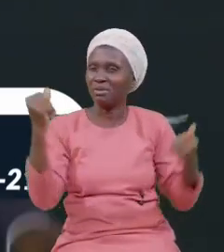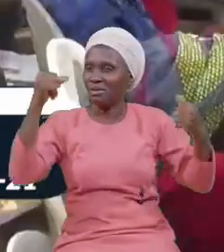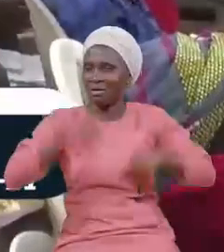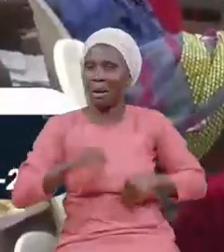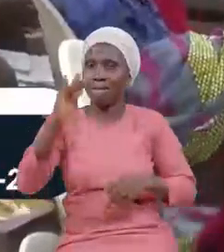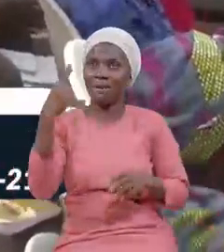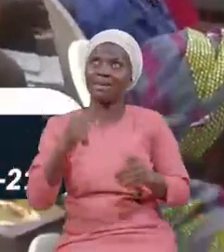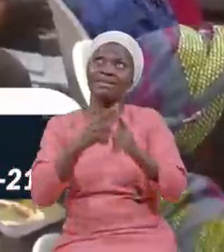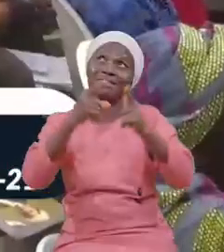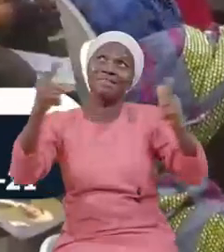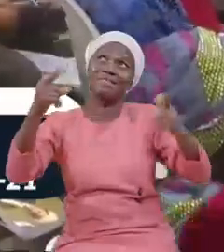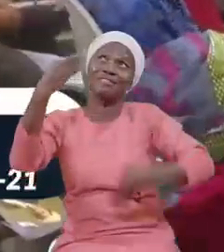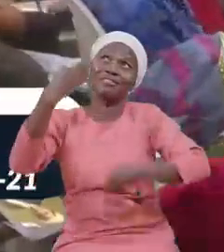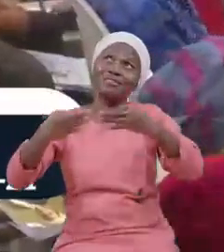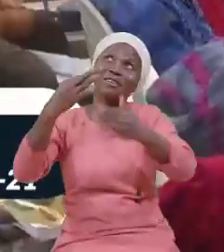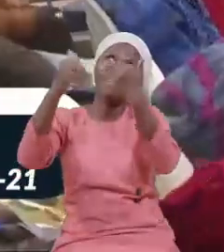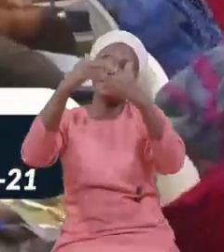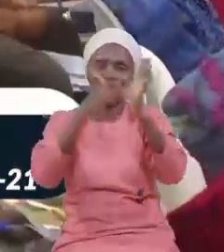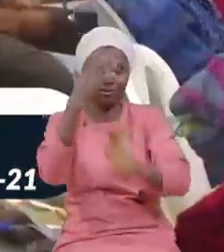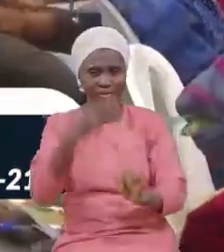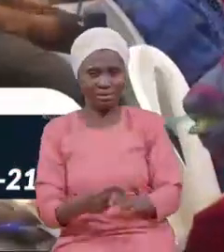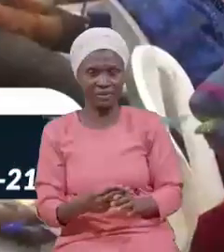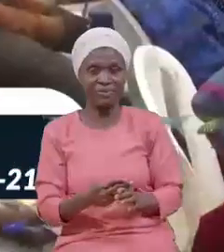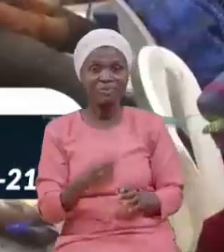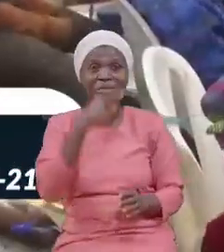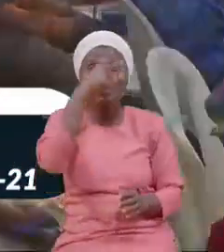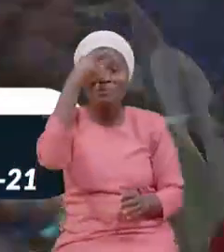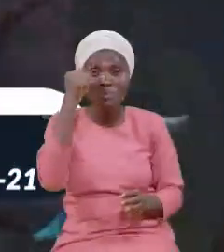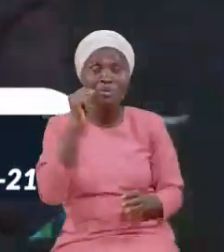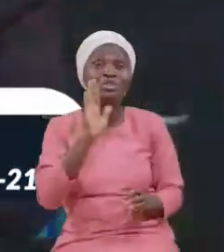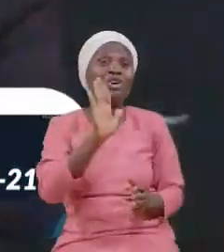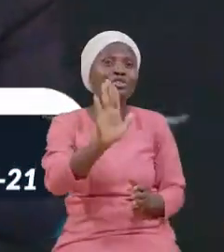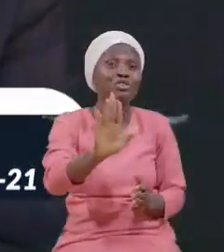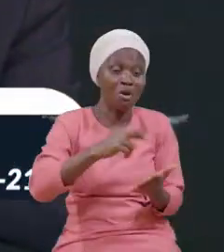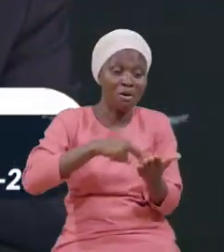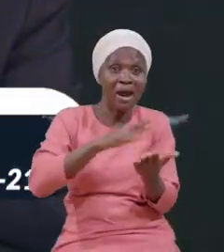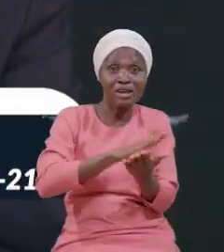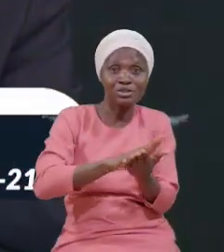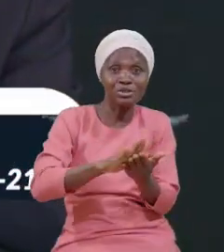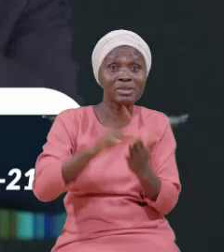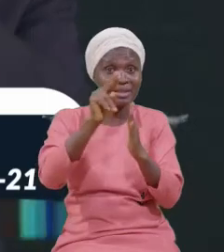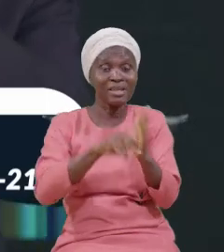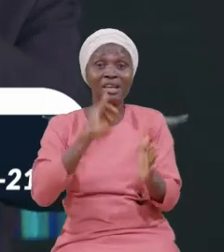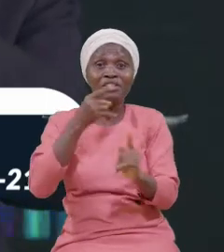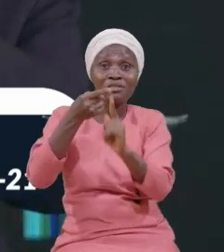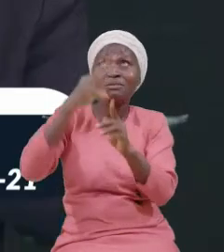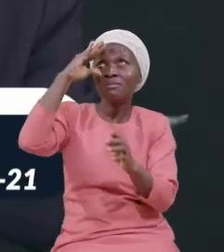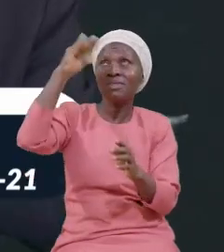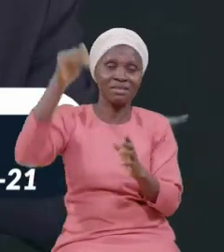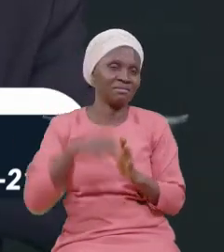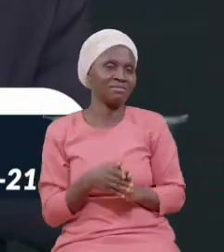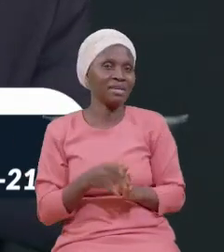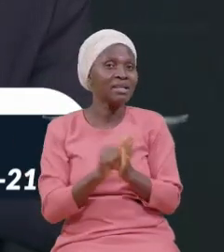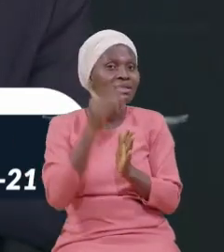heaven. Because your righteousness is of him. That's why